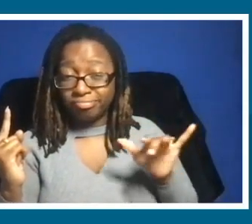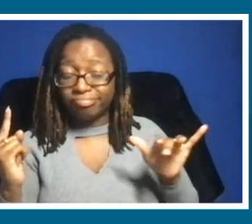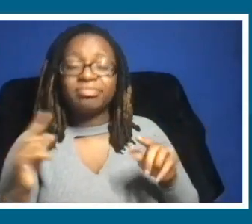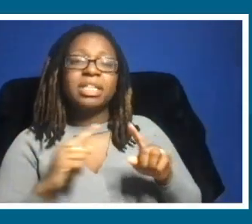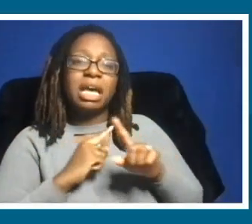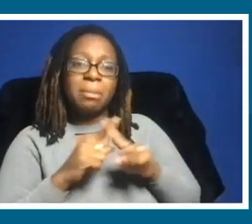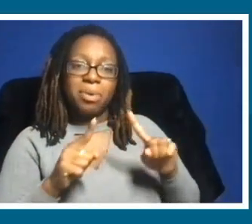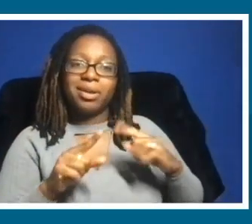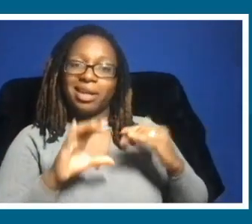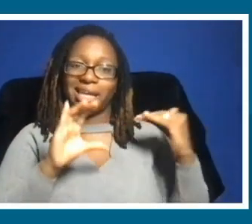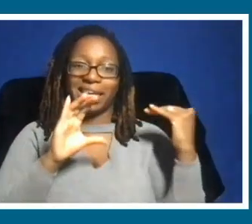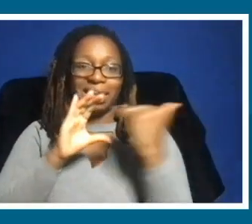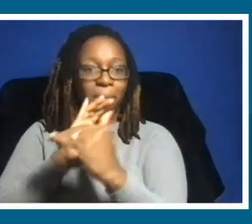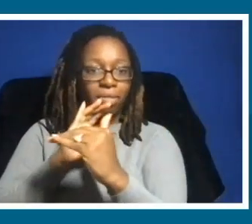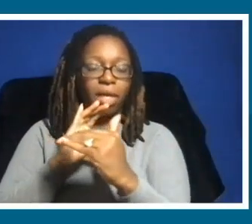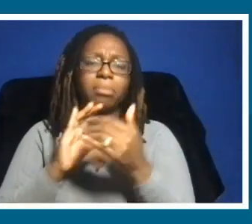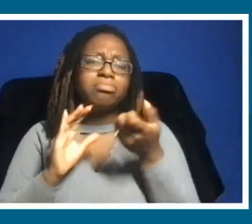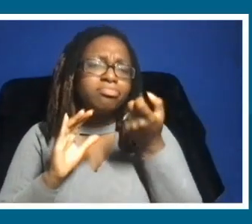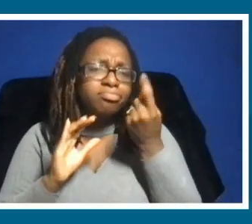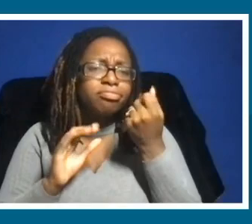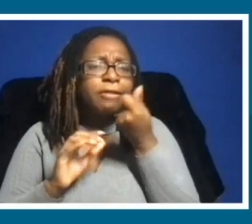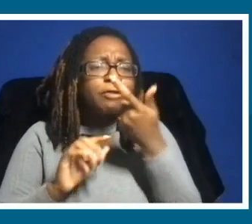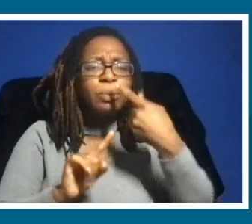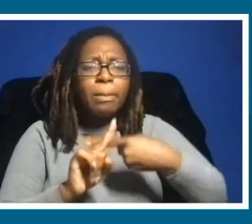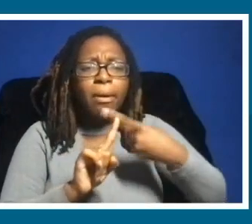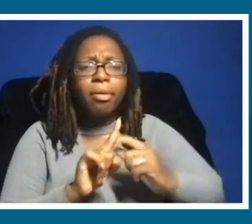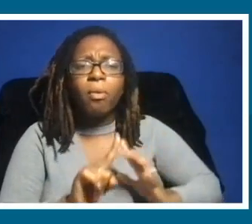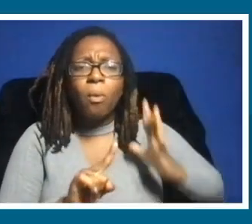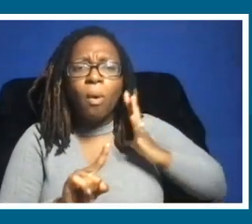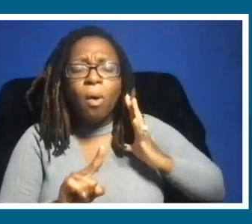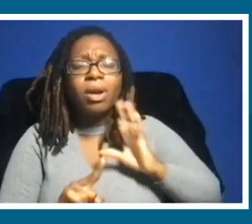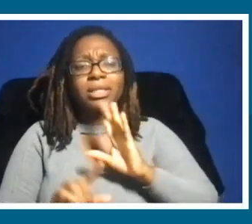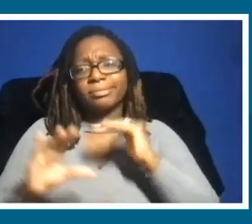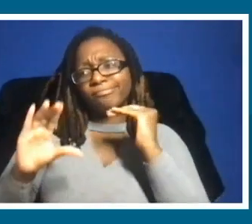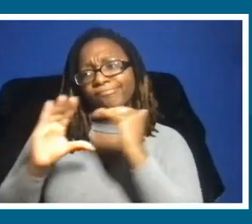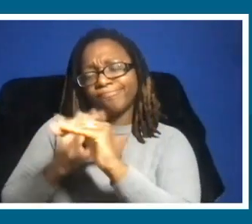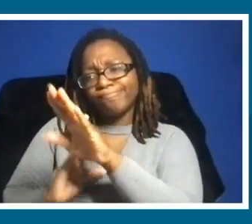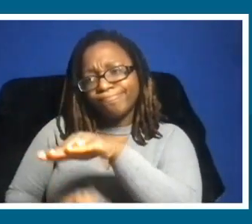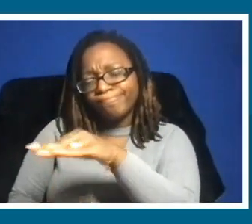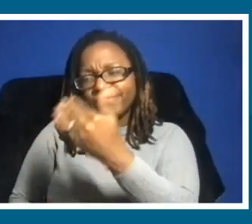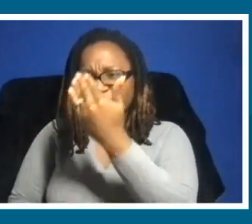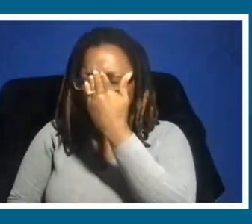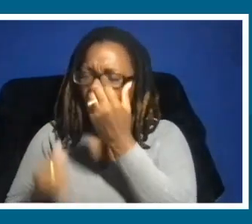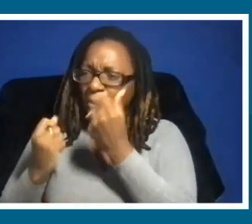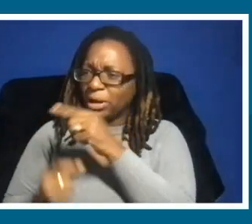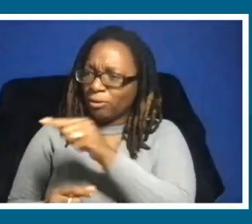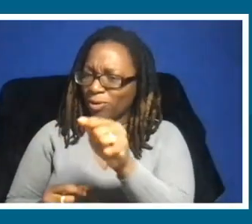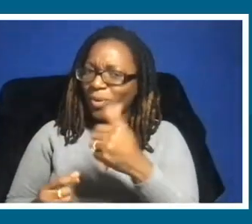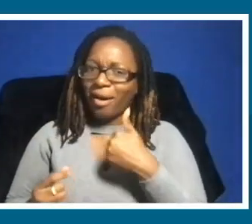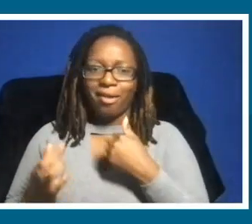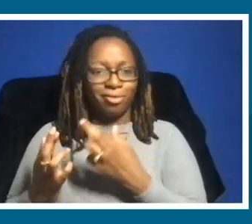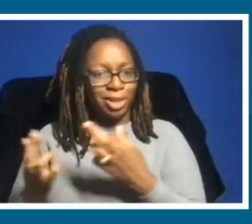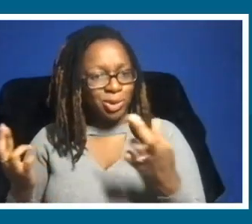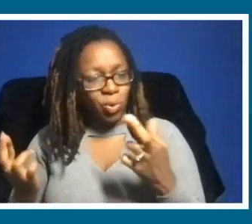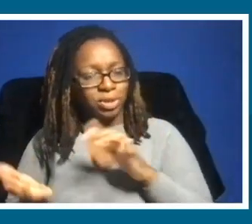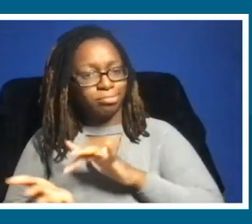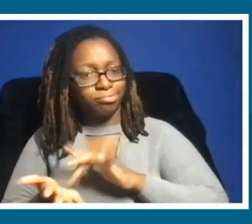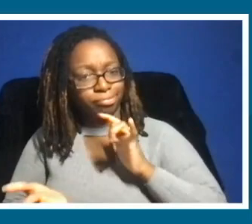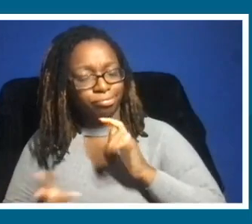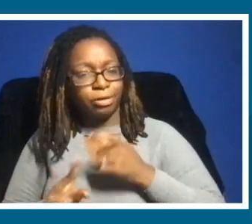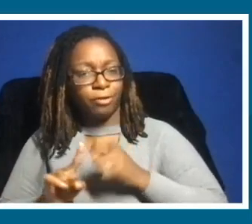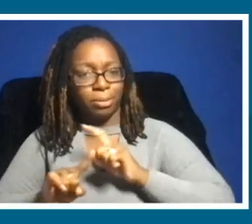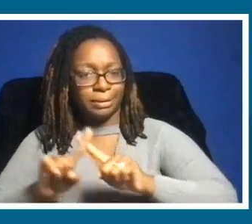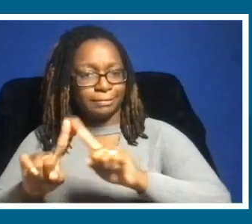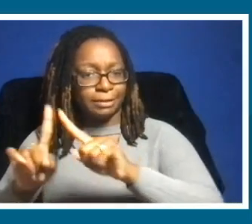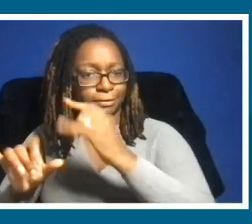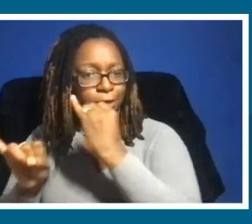them a couple of months ago saying, hey, we know that many of you utilize resources from institutions in